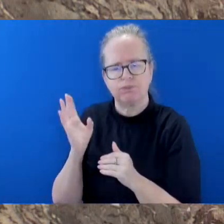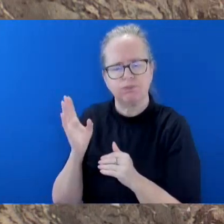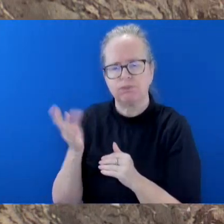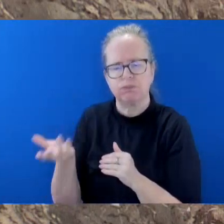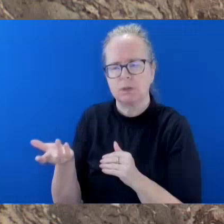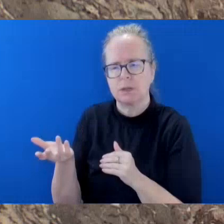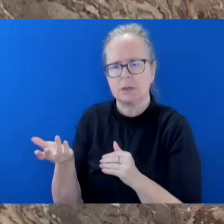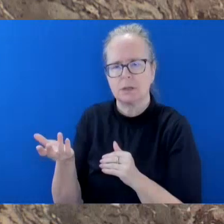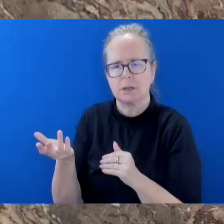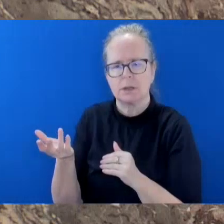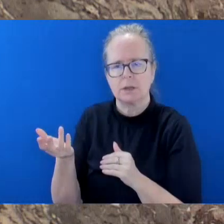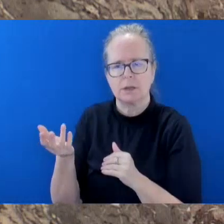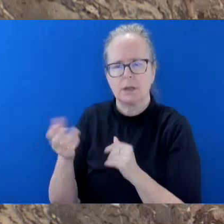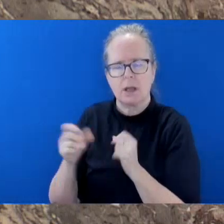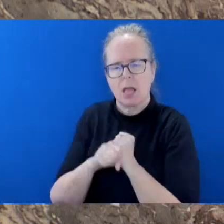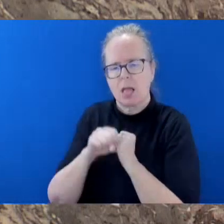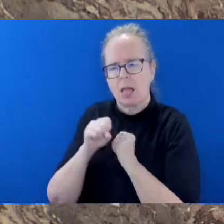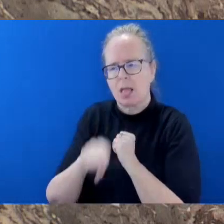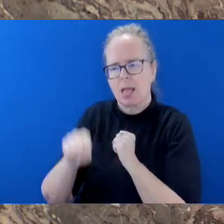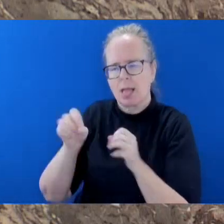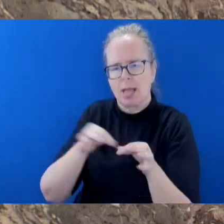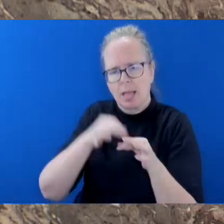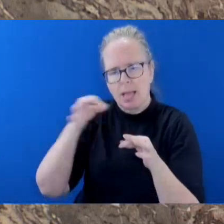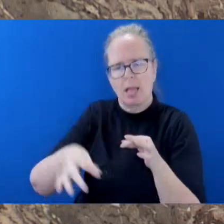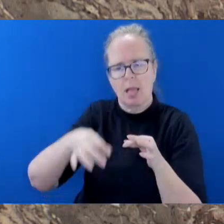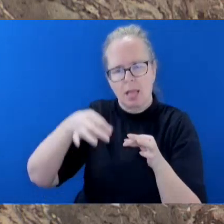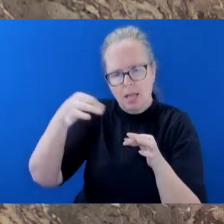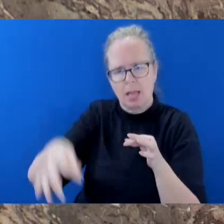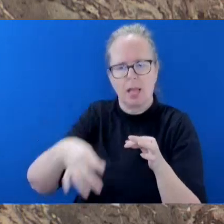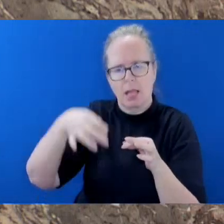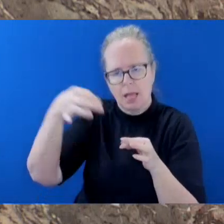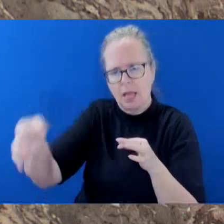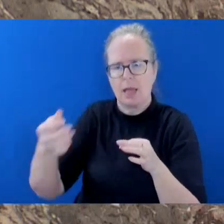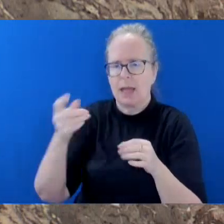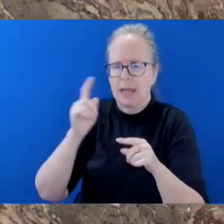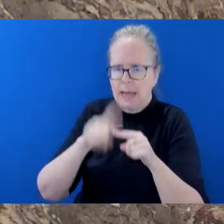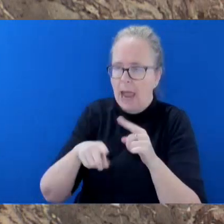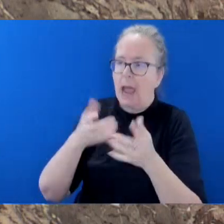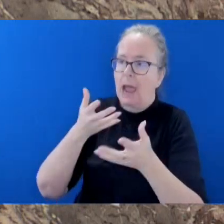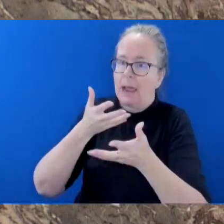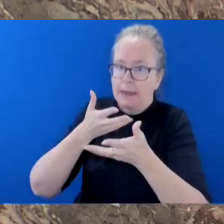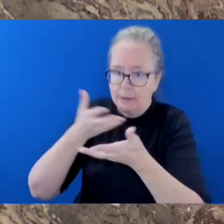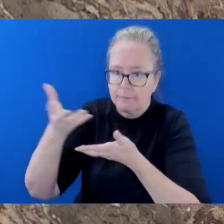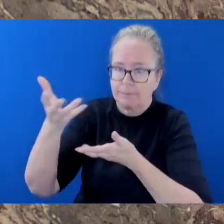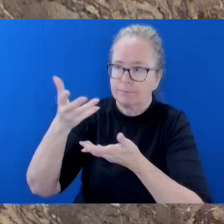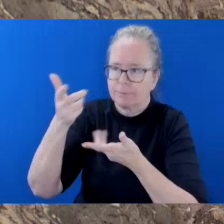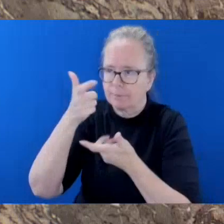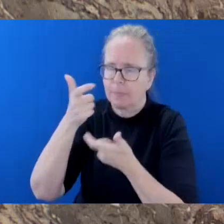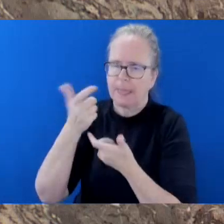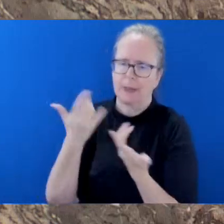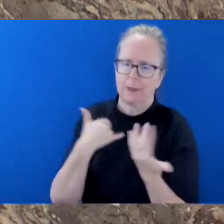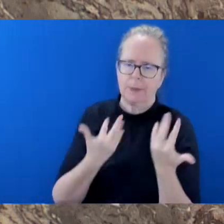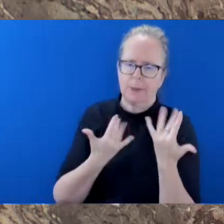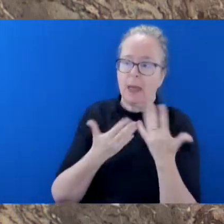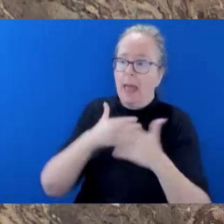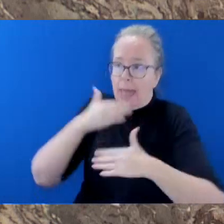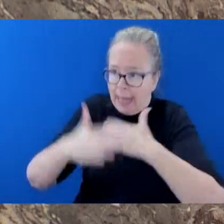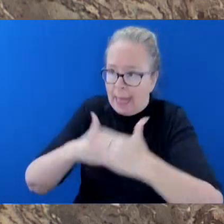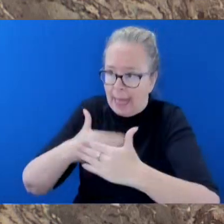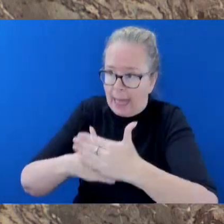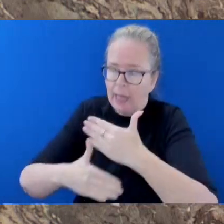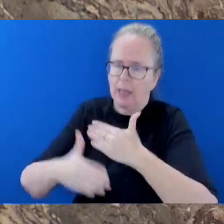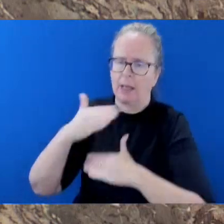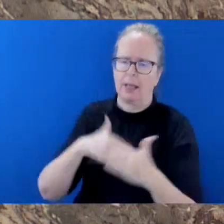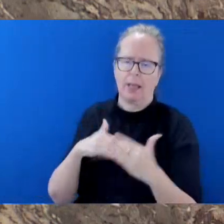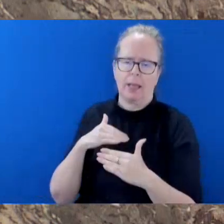creating massive uncertainty for all British Columbians. Sadly, it's not only Joffrey Lakes, Pender Harbour,